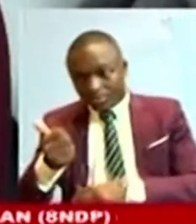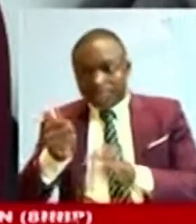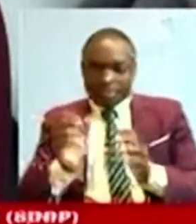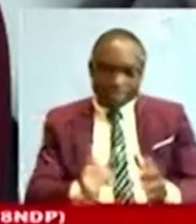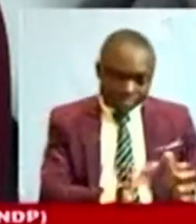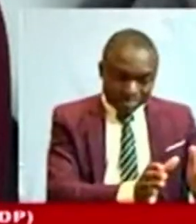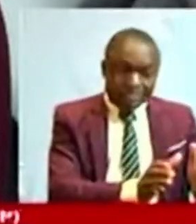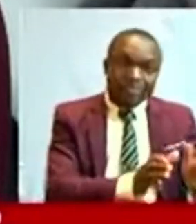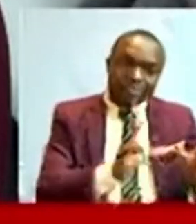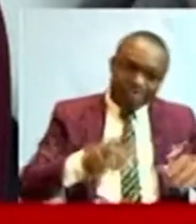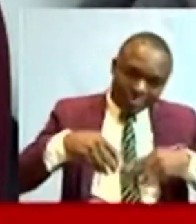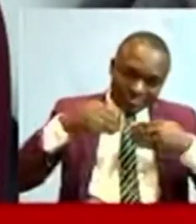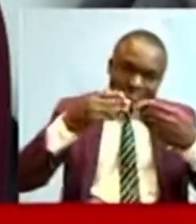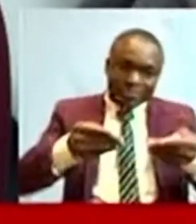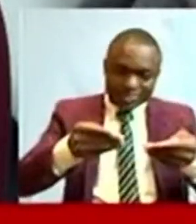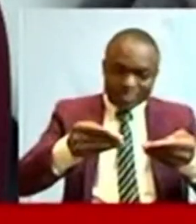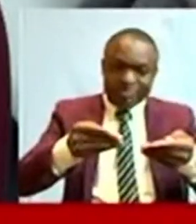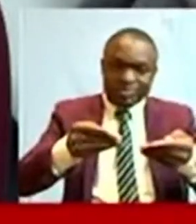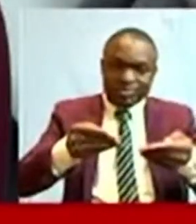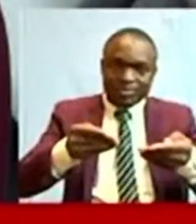we are providing adequate